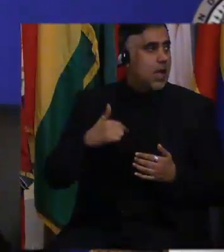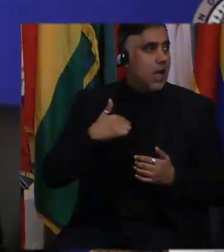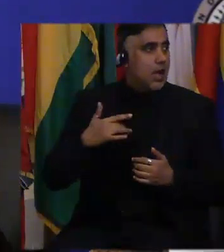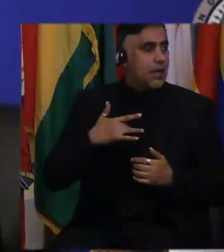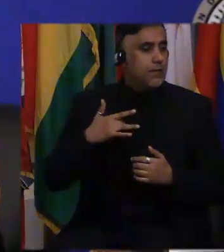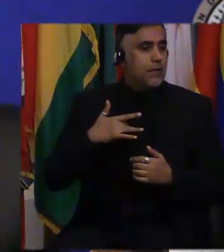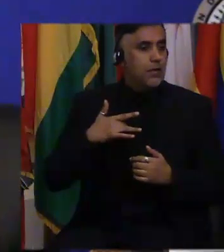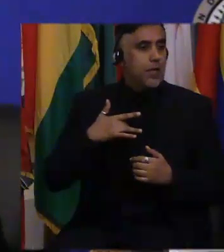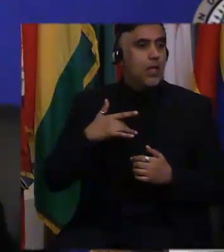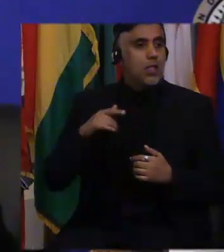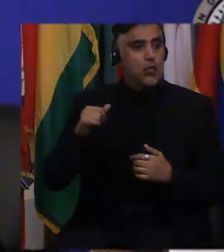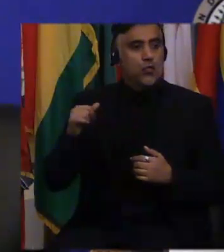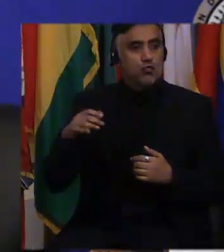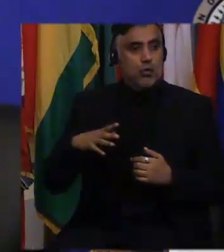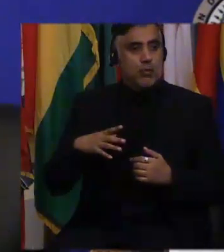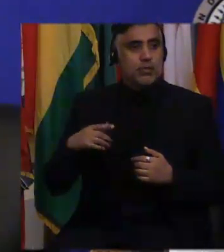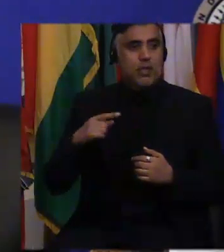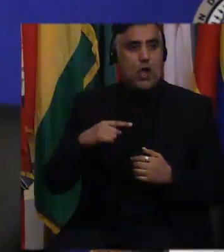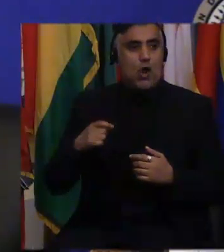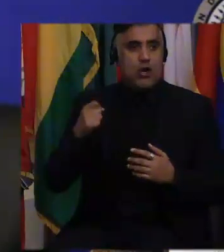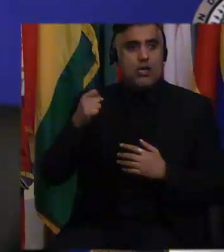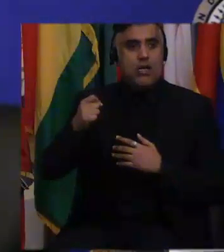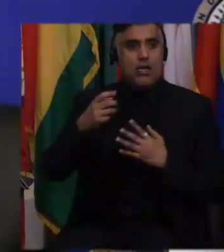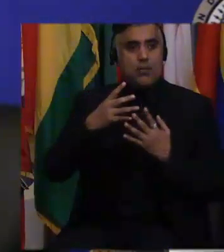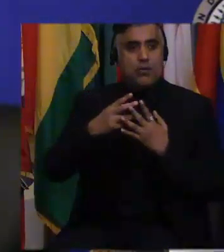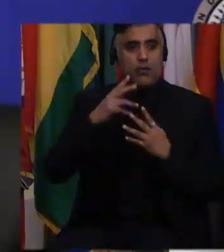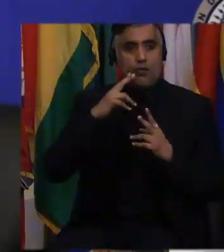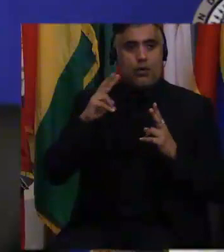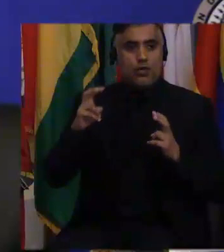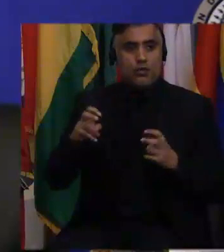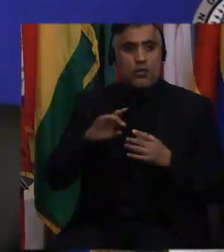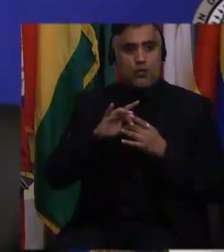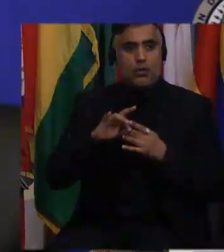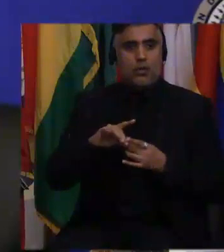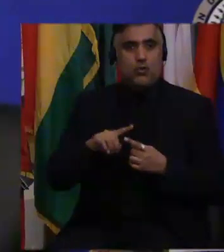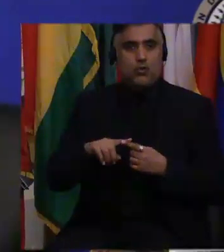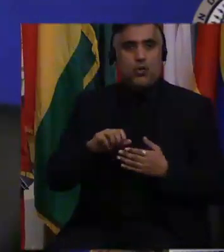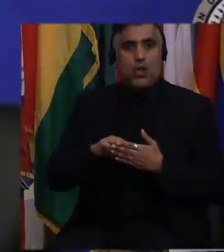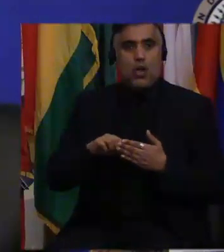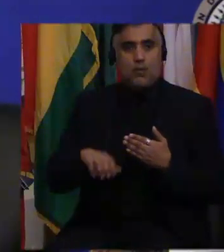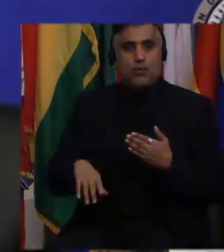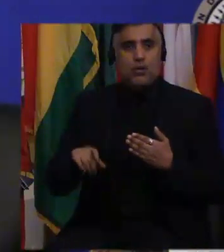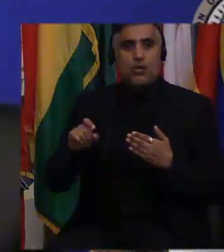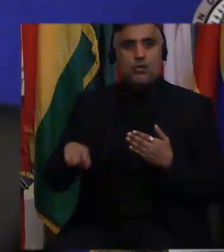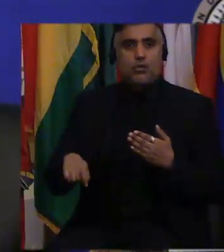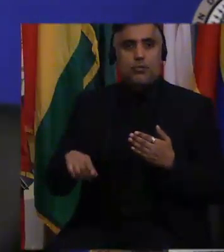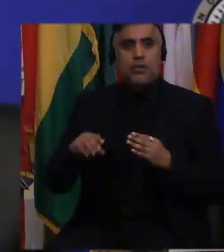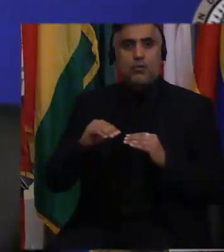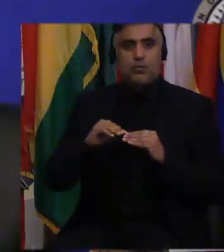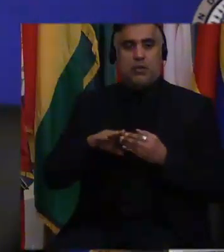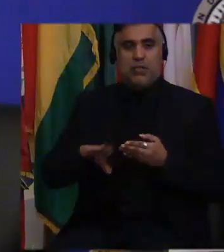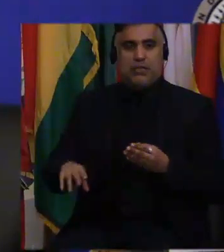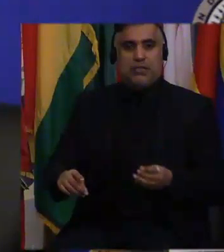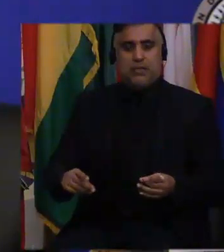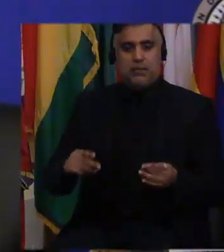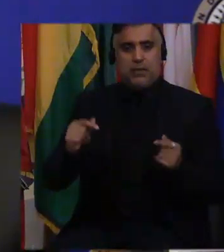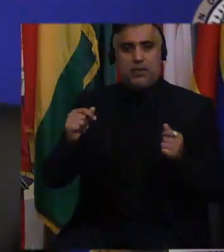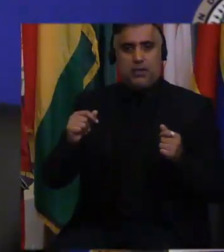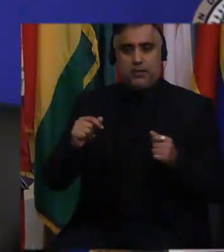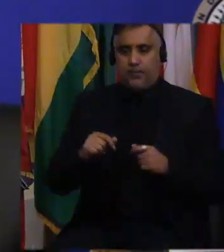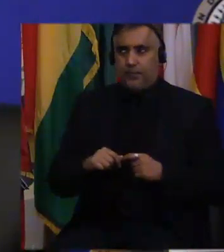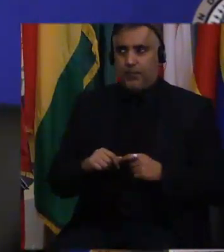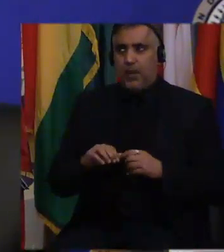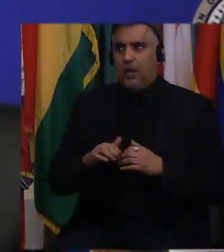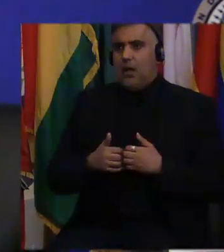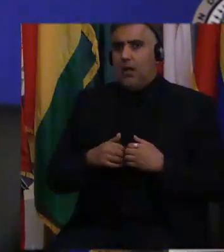feel that those women that are in prison there for issues that are related to abortion should be released immediately. And how